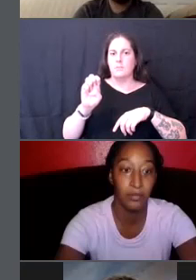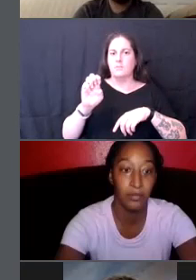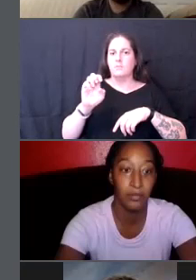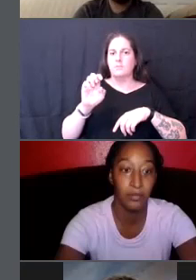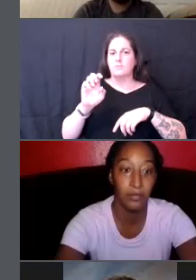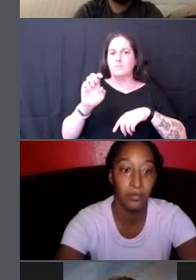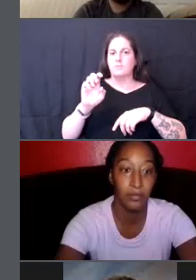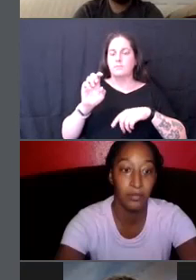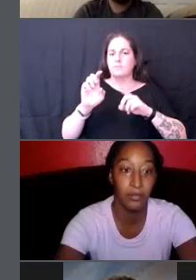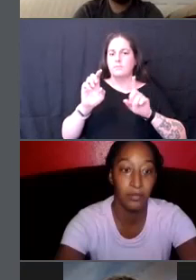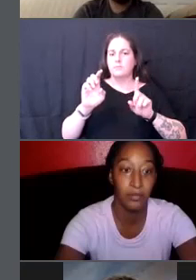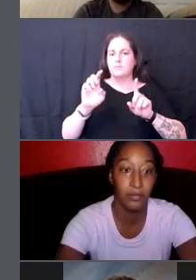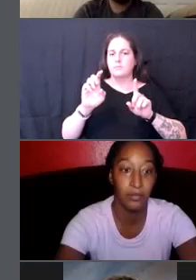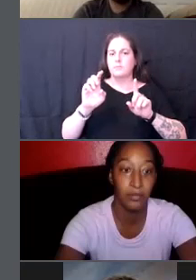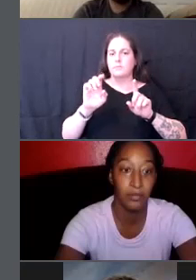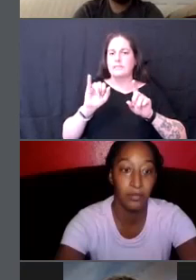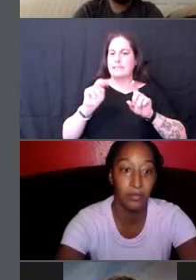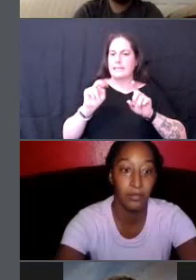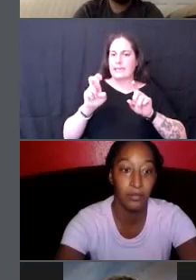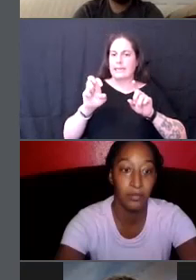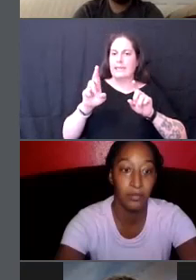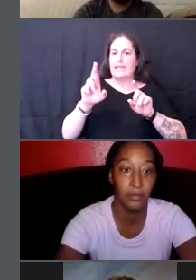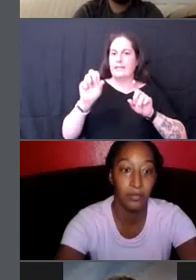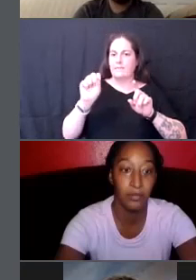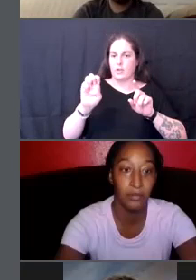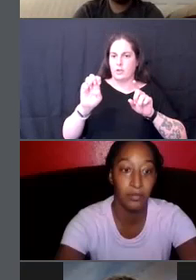proportional to the distance between them squared.